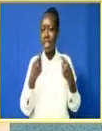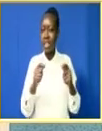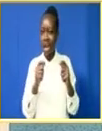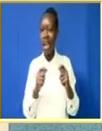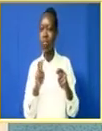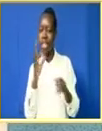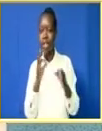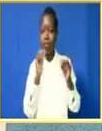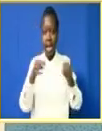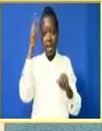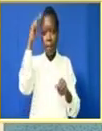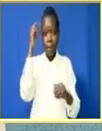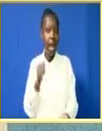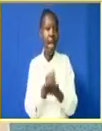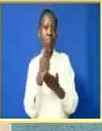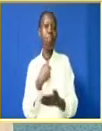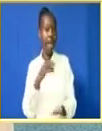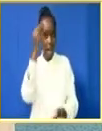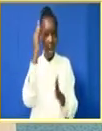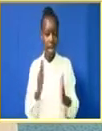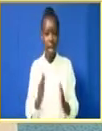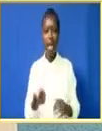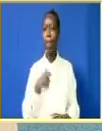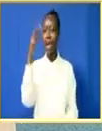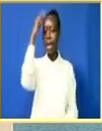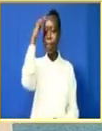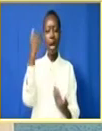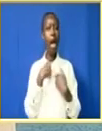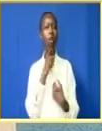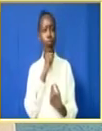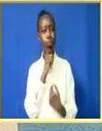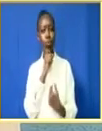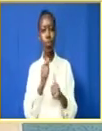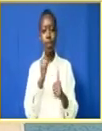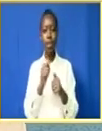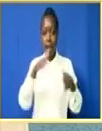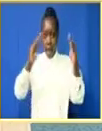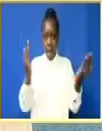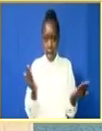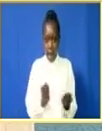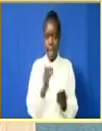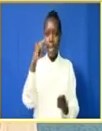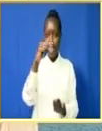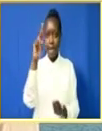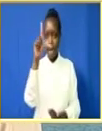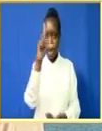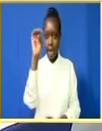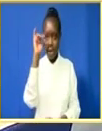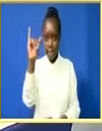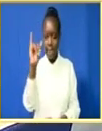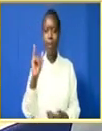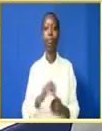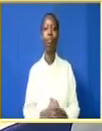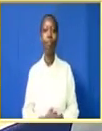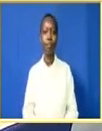Lana. Let's see if we can write them. I remember we have gully erosion. Gully erosion. Why